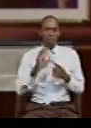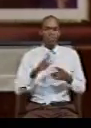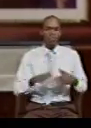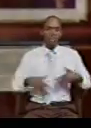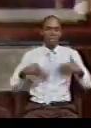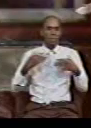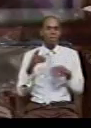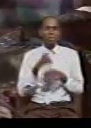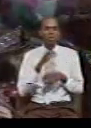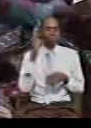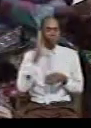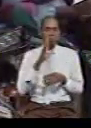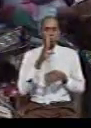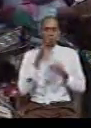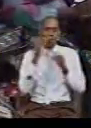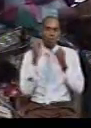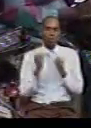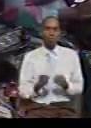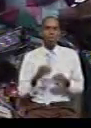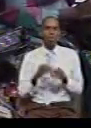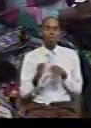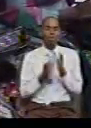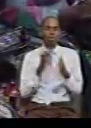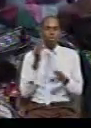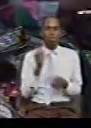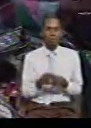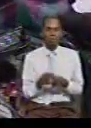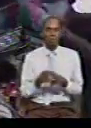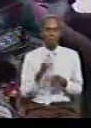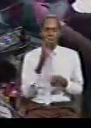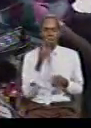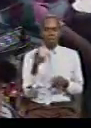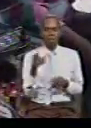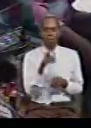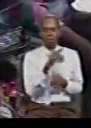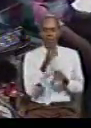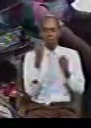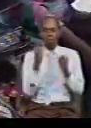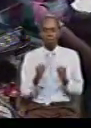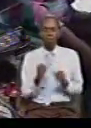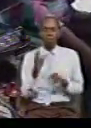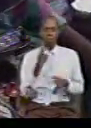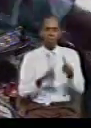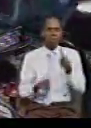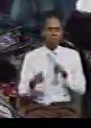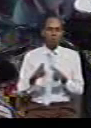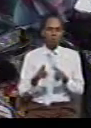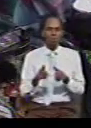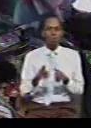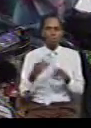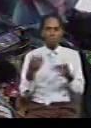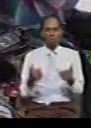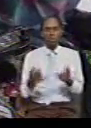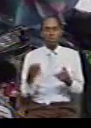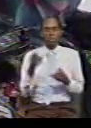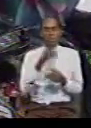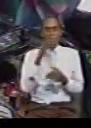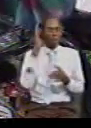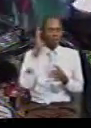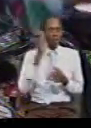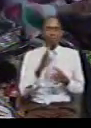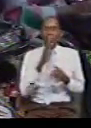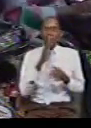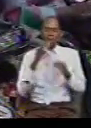strong. Am I talking to any strong person there? You will be strong in